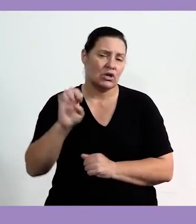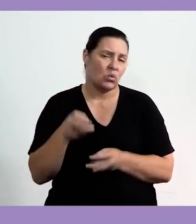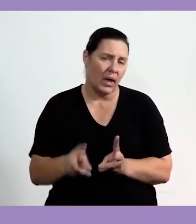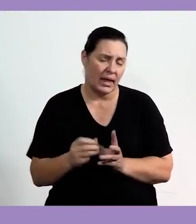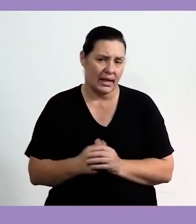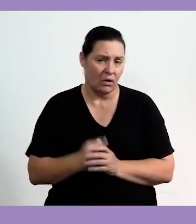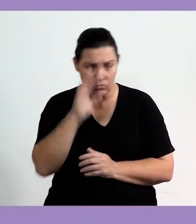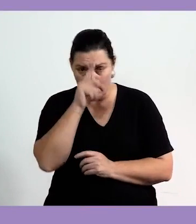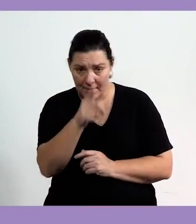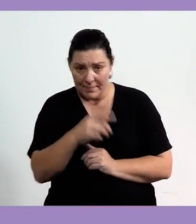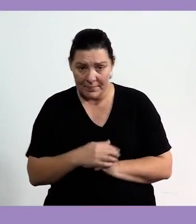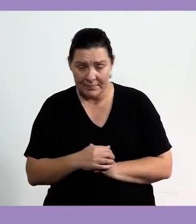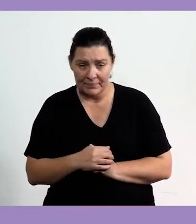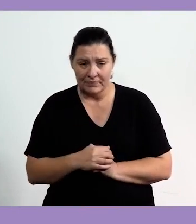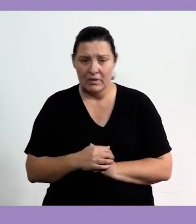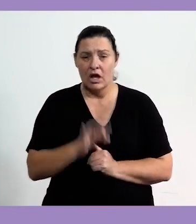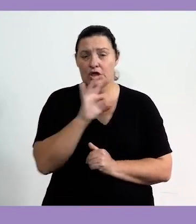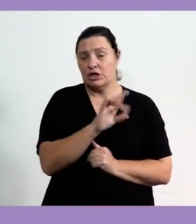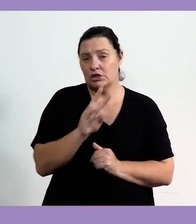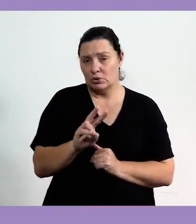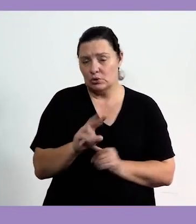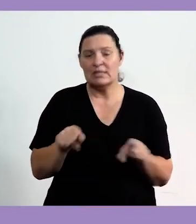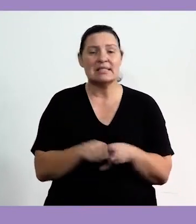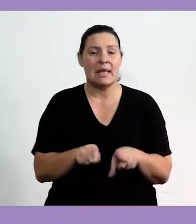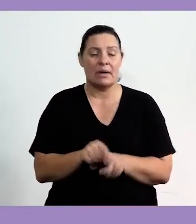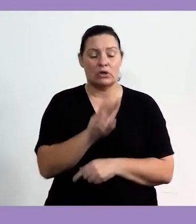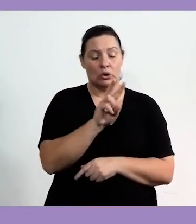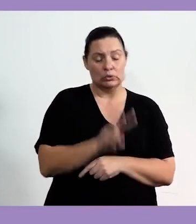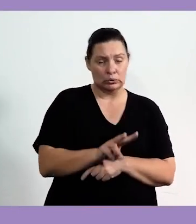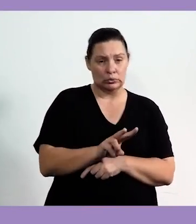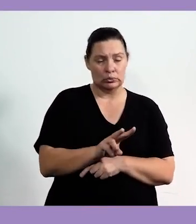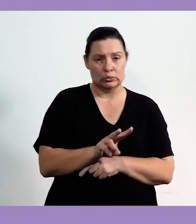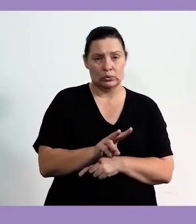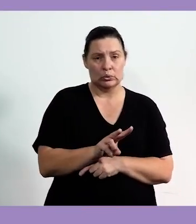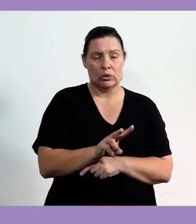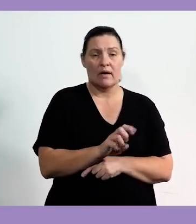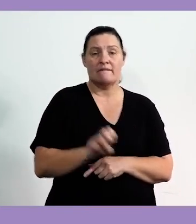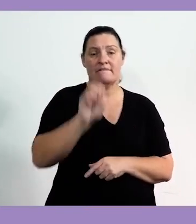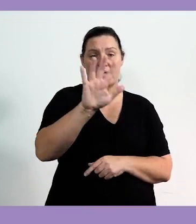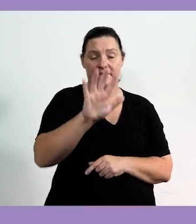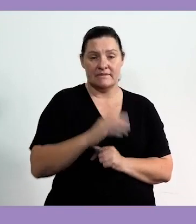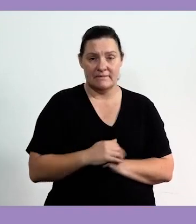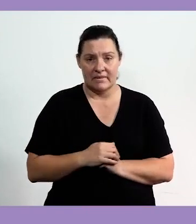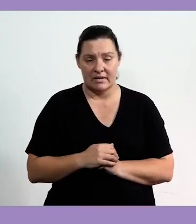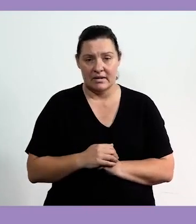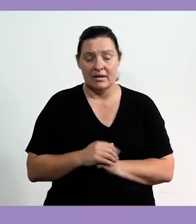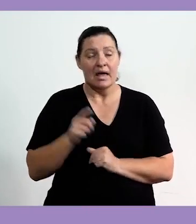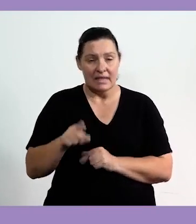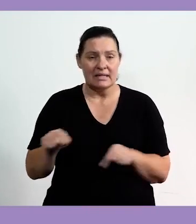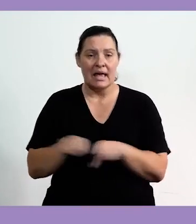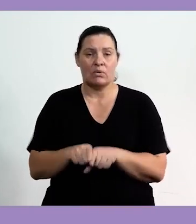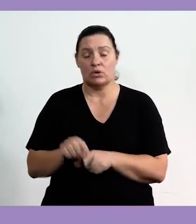in exponential form? Do you remember? So 32 is 2 to the exponent